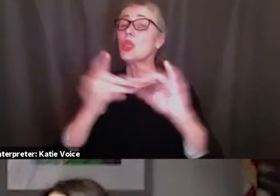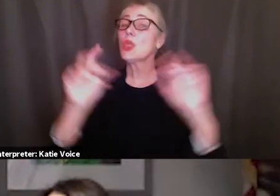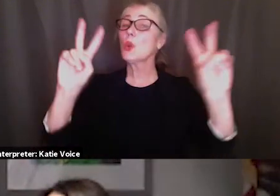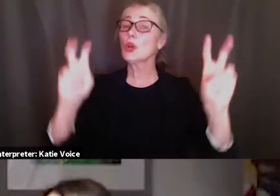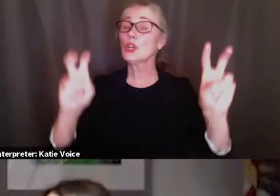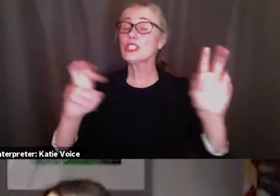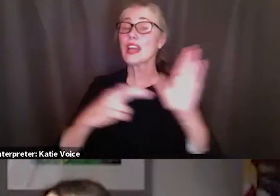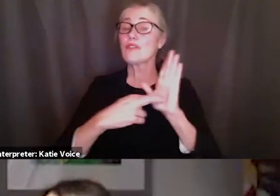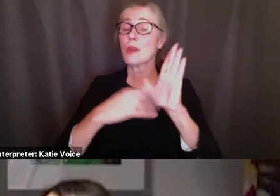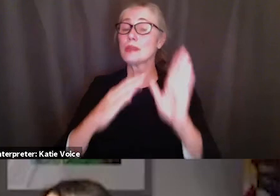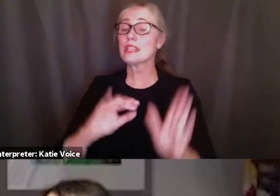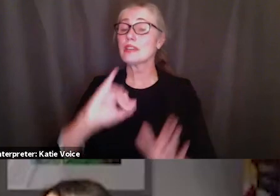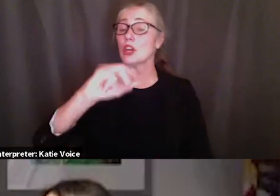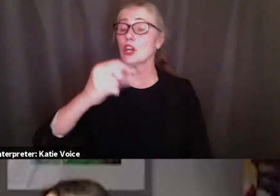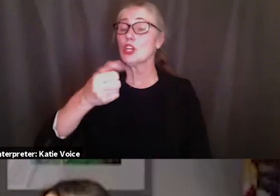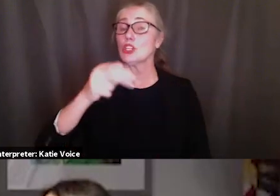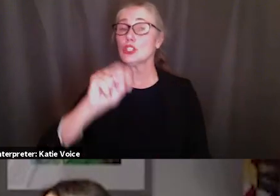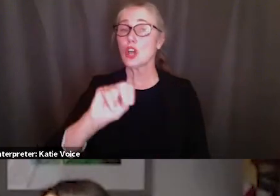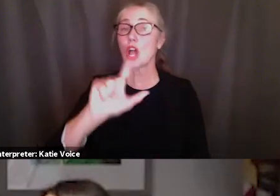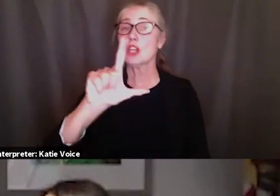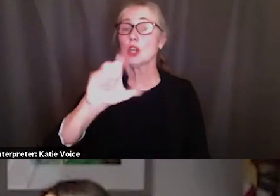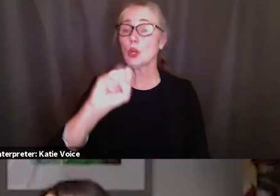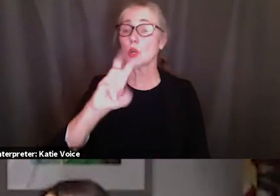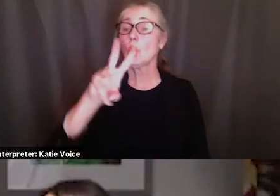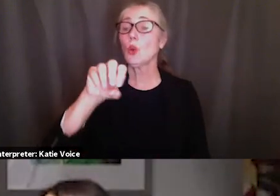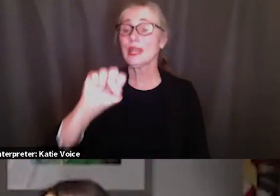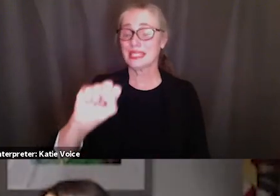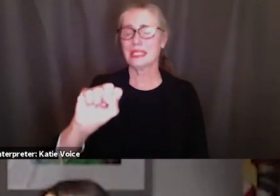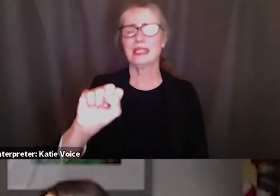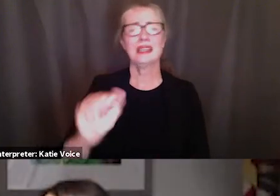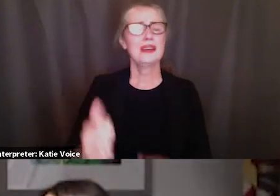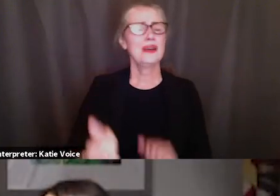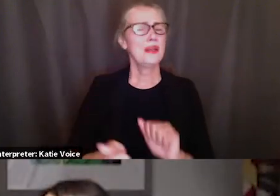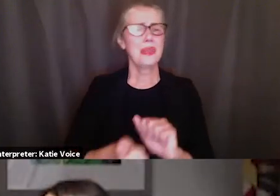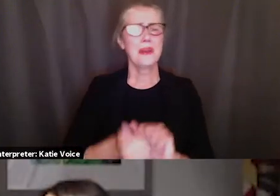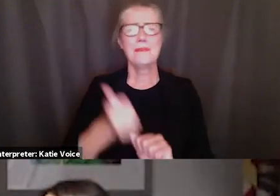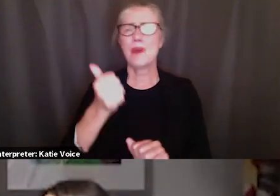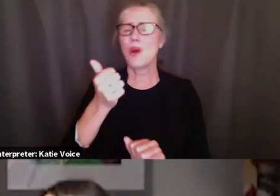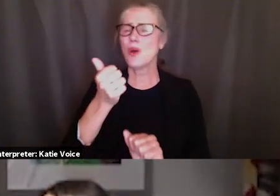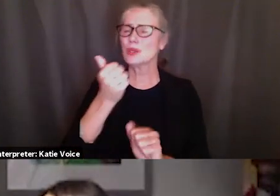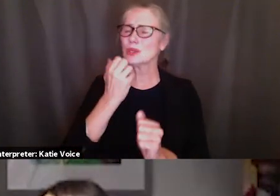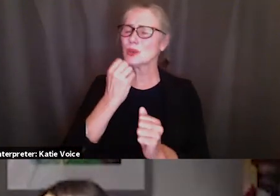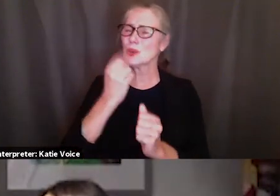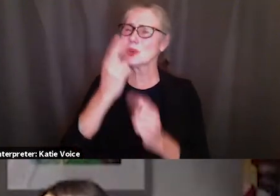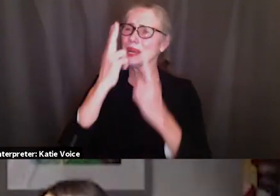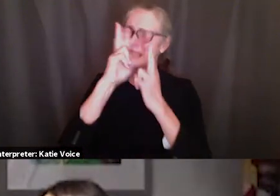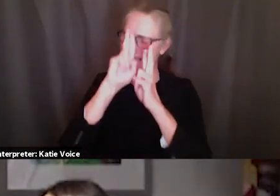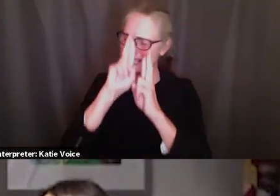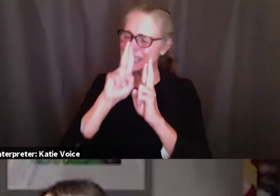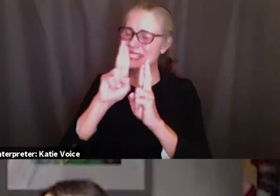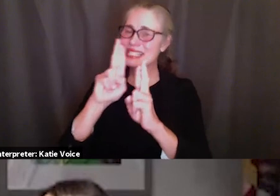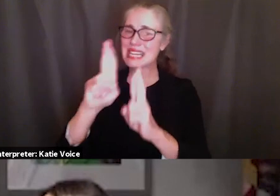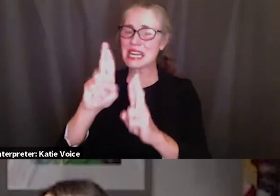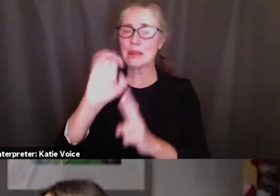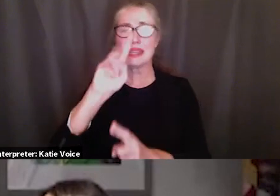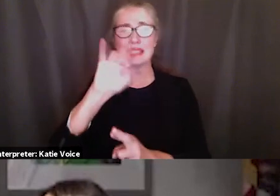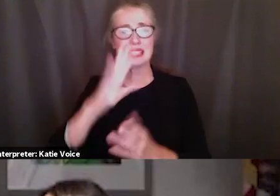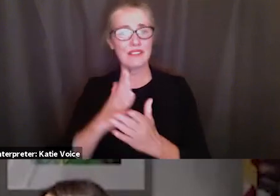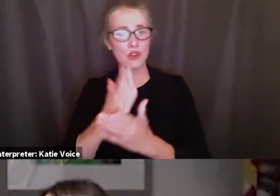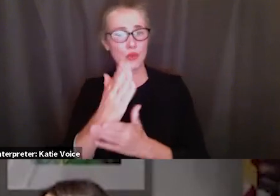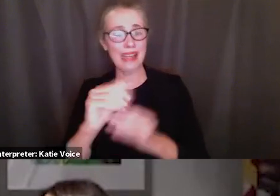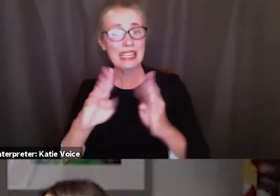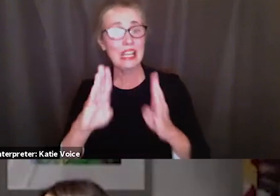Representative John Lewis, the most esteemed civil rights leader, your vote